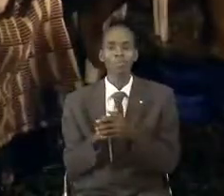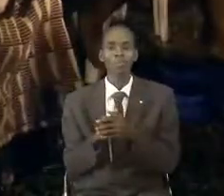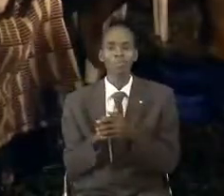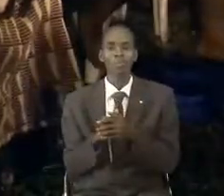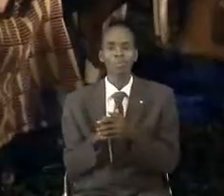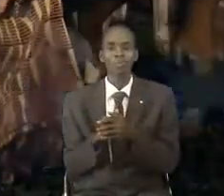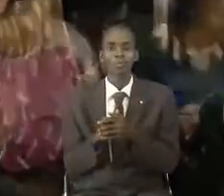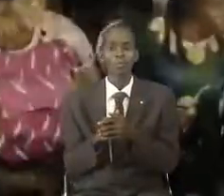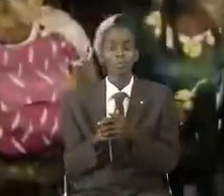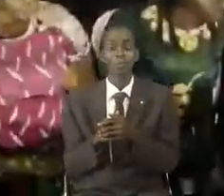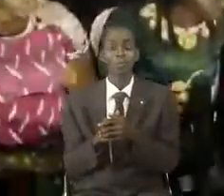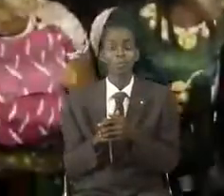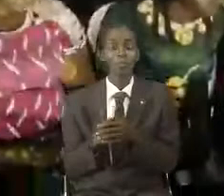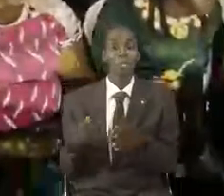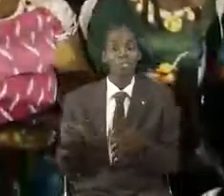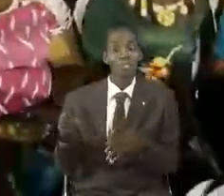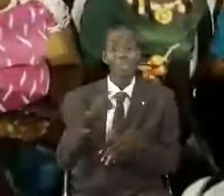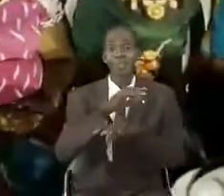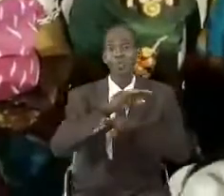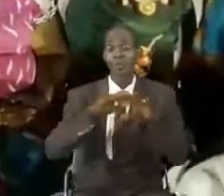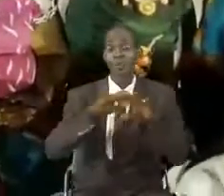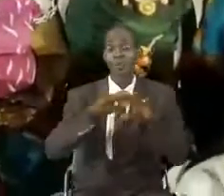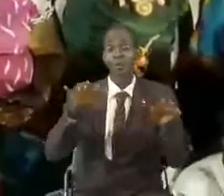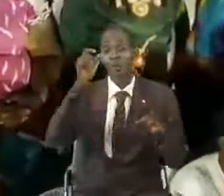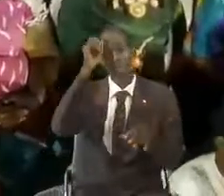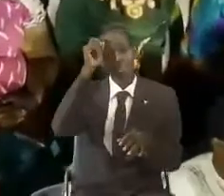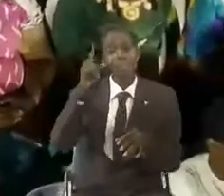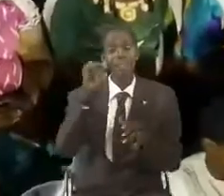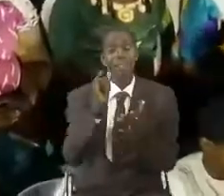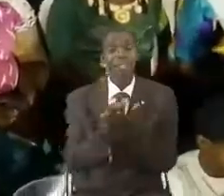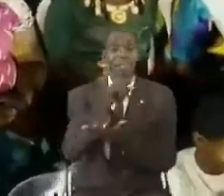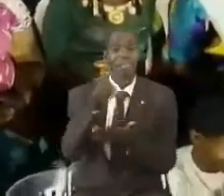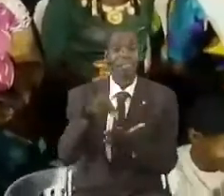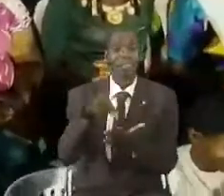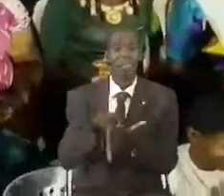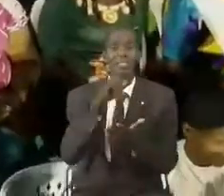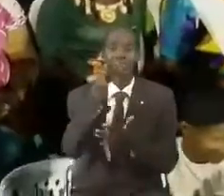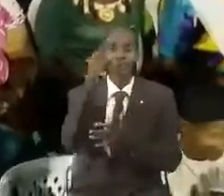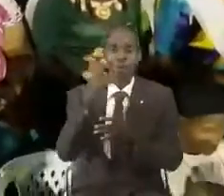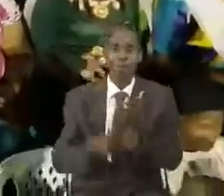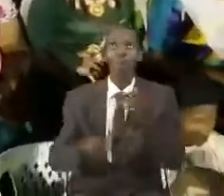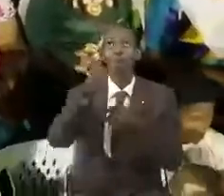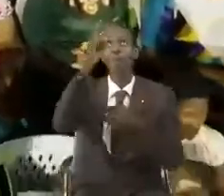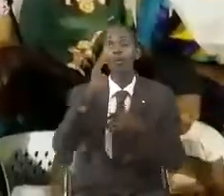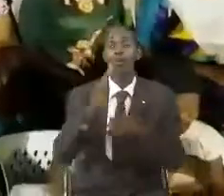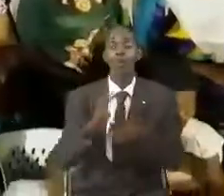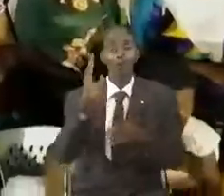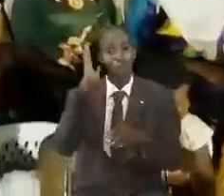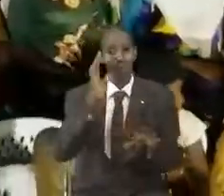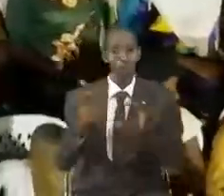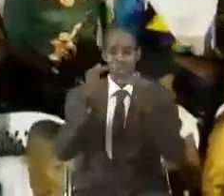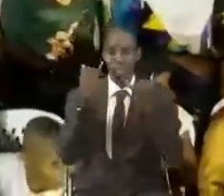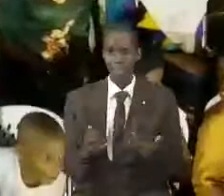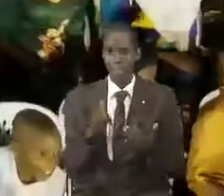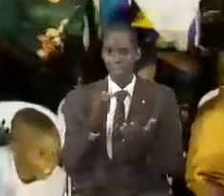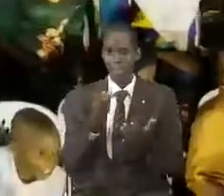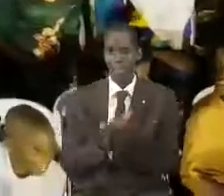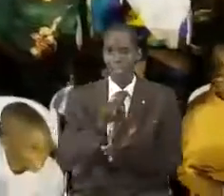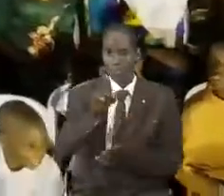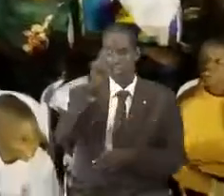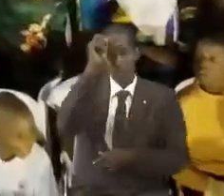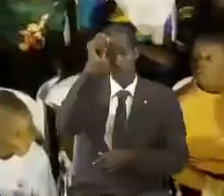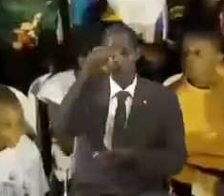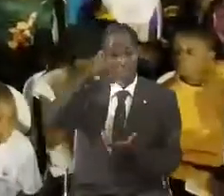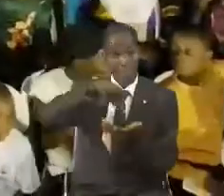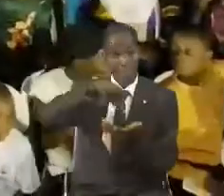watching over you. The people who are not born again, that's what they miss. They don't understand that this is what